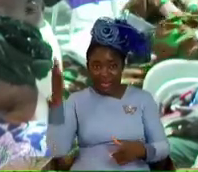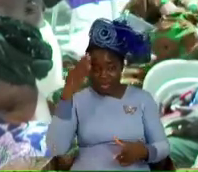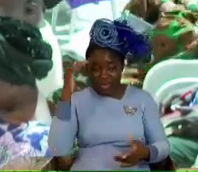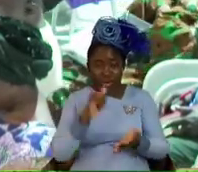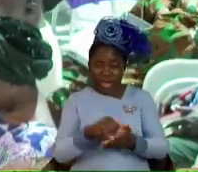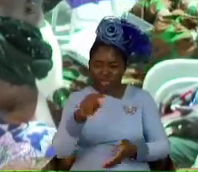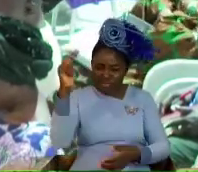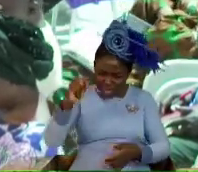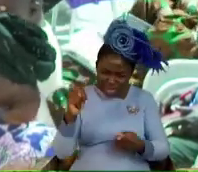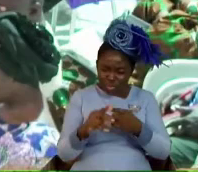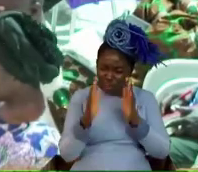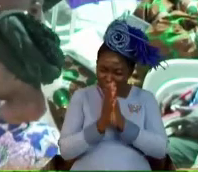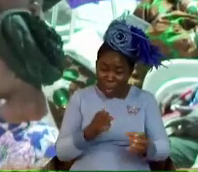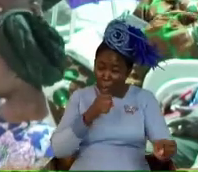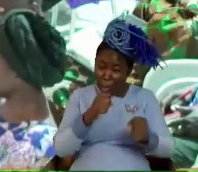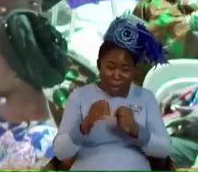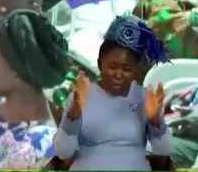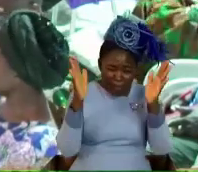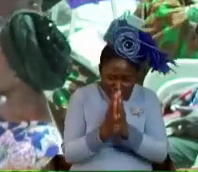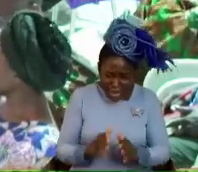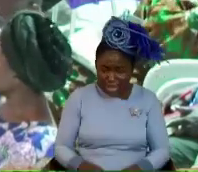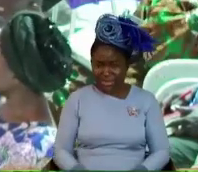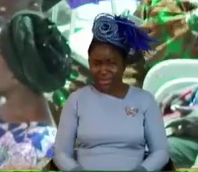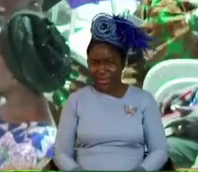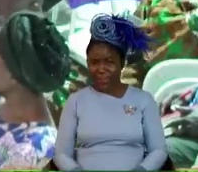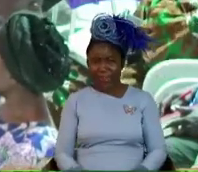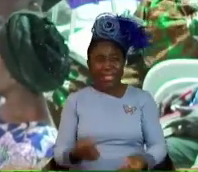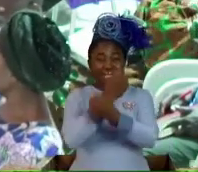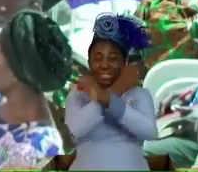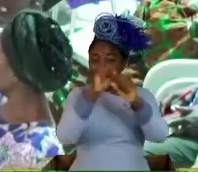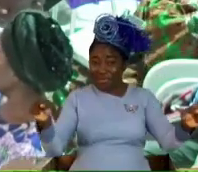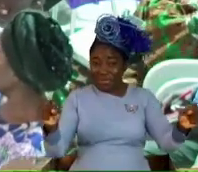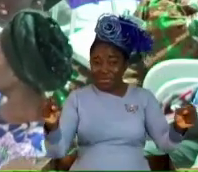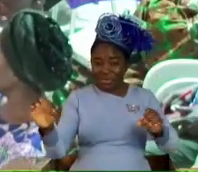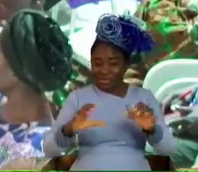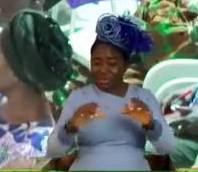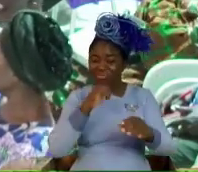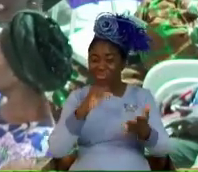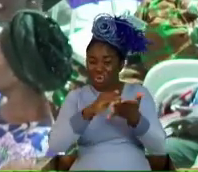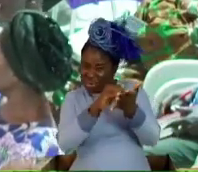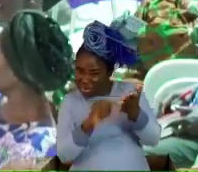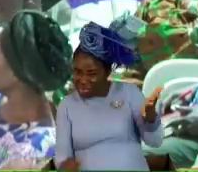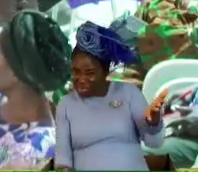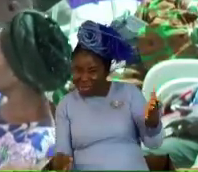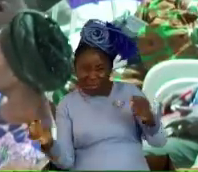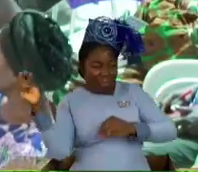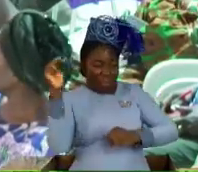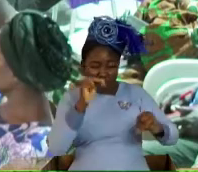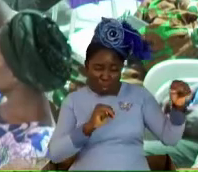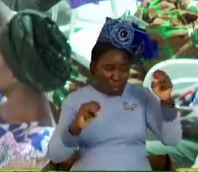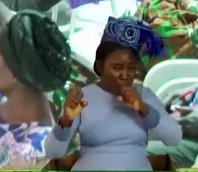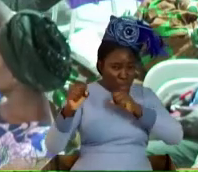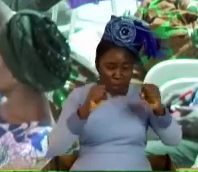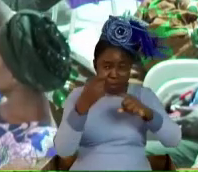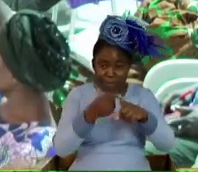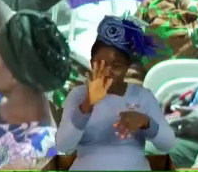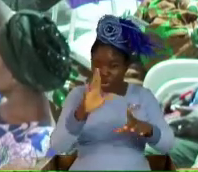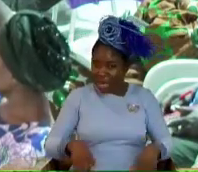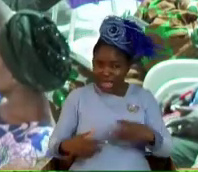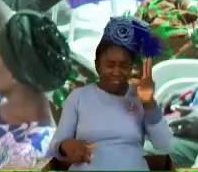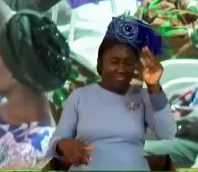Salvation is not an exemption from the battle of life. Salvation gives you the weapon to fight